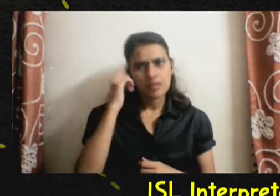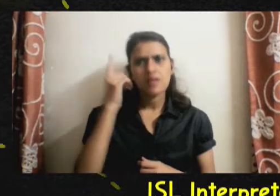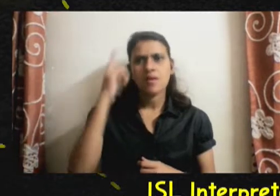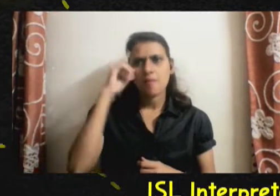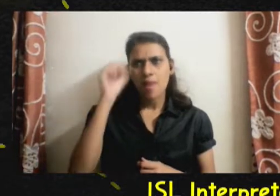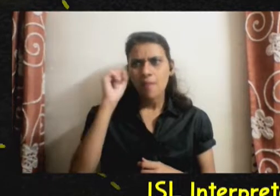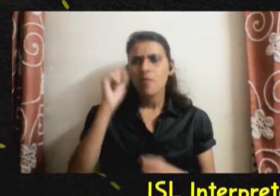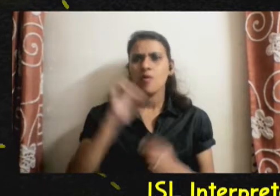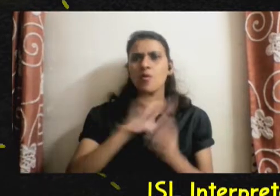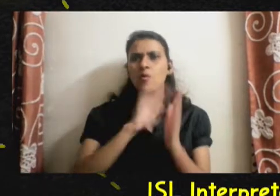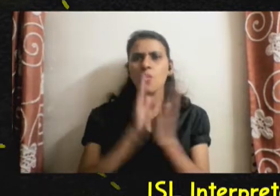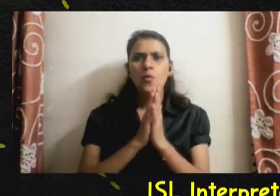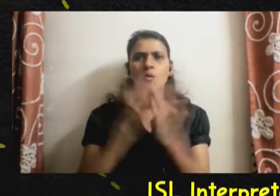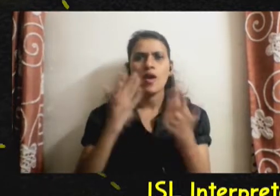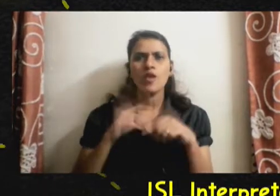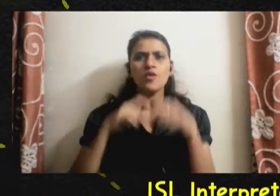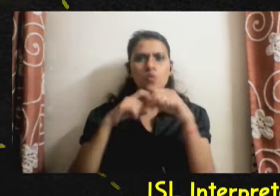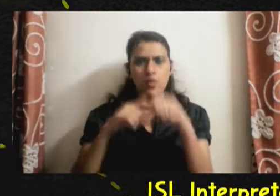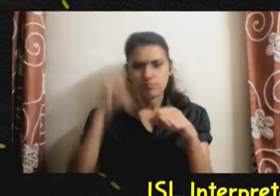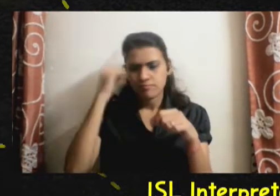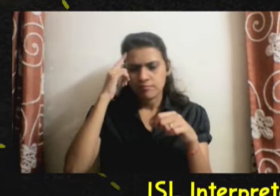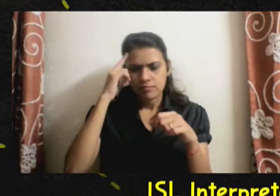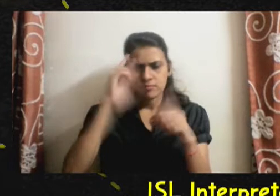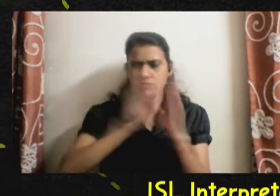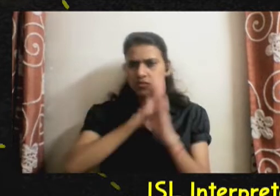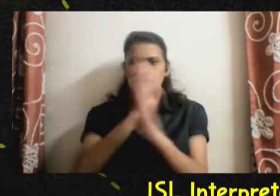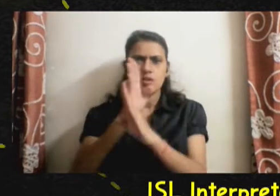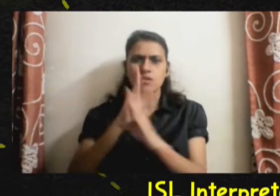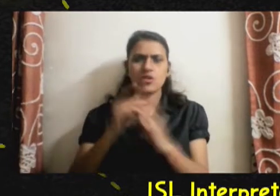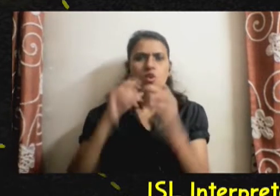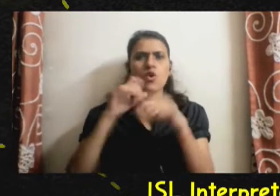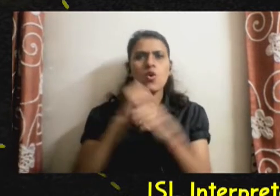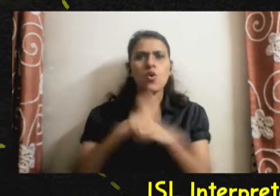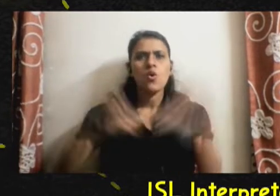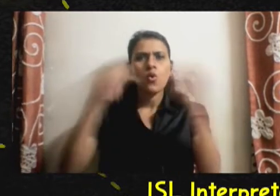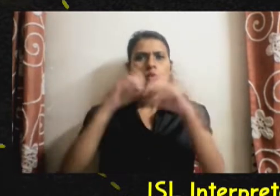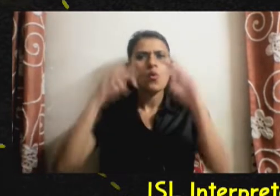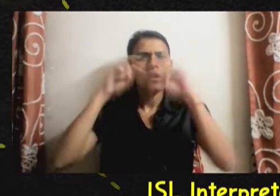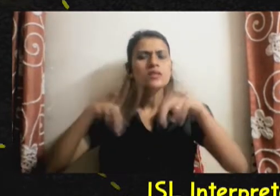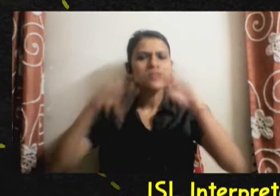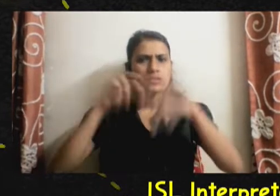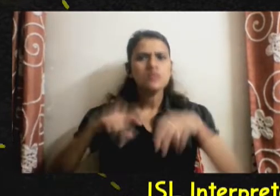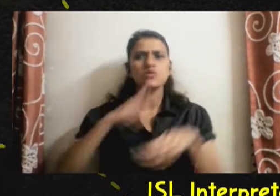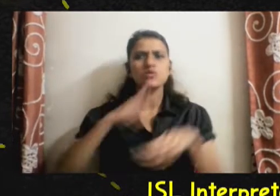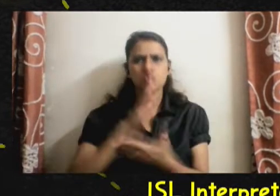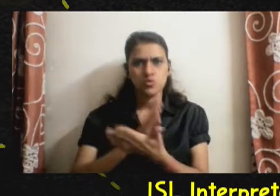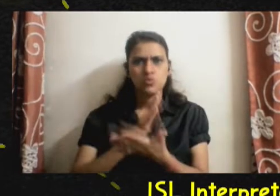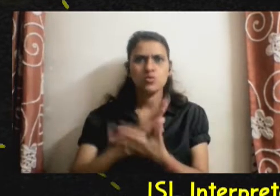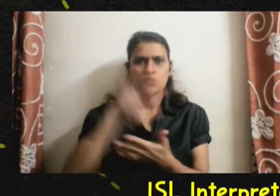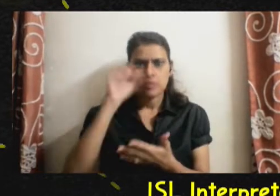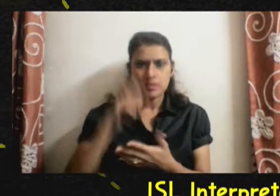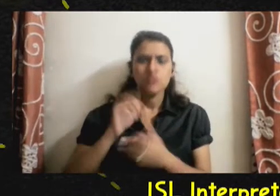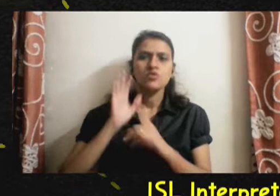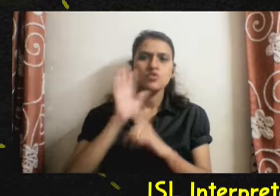anymore, that the moment any query strikes my head, I jump straight to a Google search. And in that sense, it's truly is such a great indicator